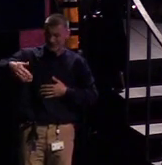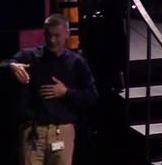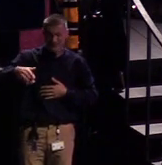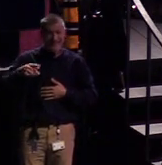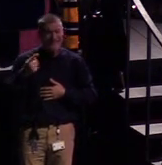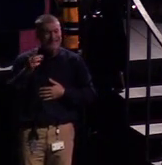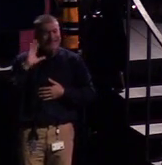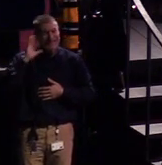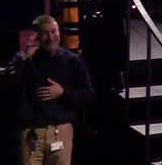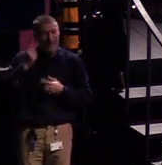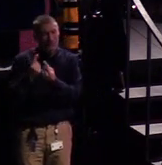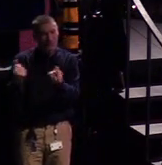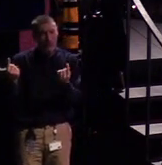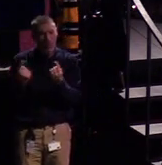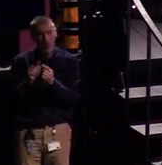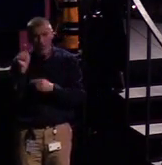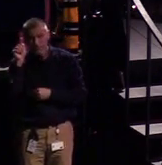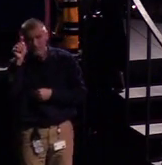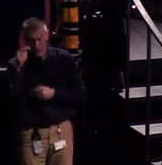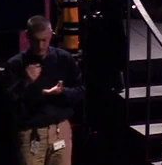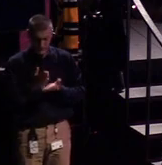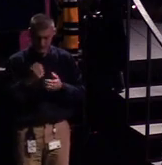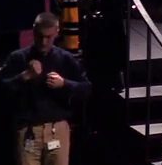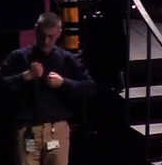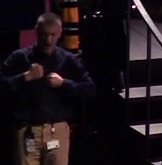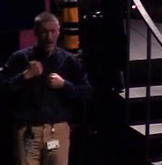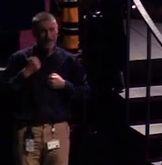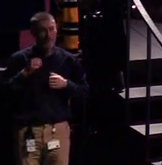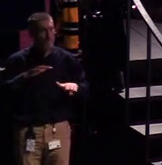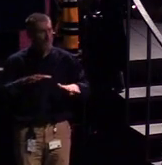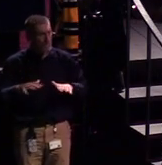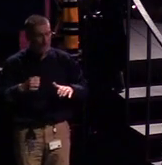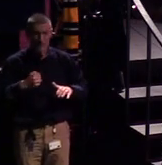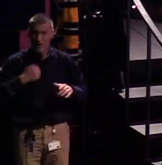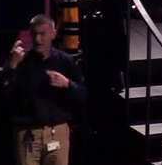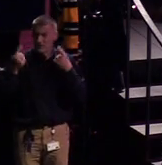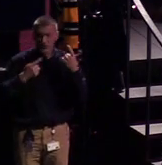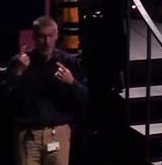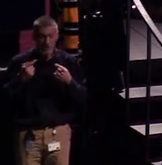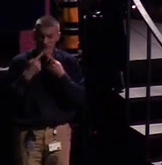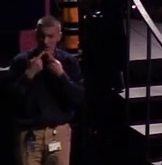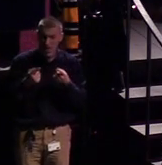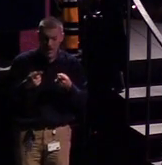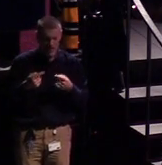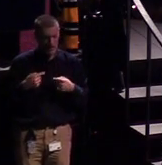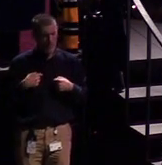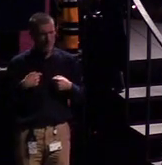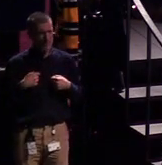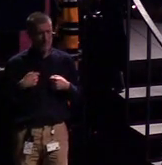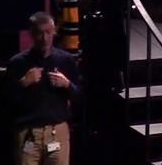booth at the interval because of the movements and noises I was making biscuit as I sat